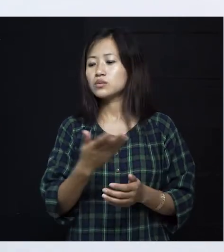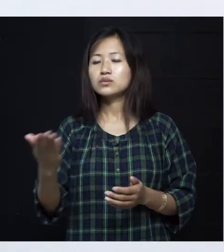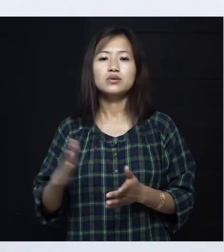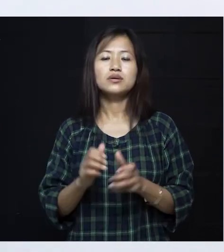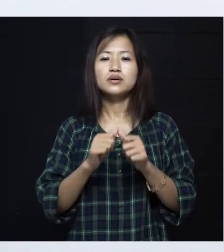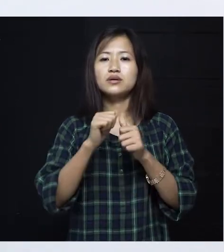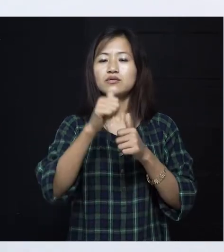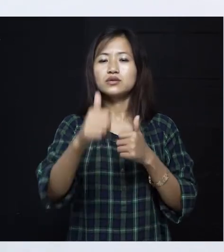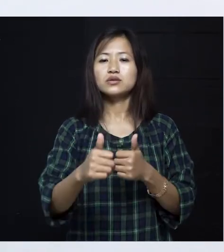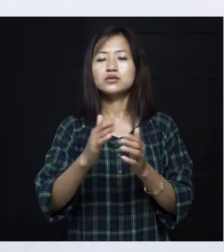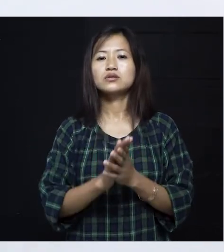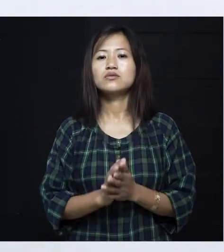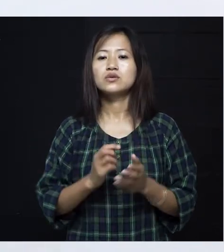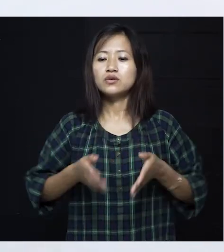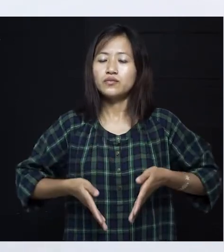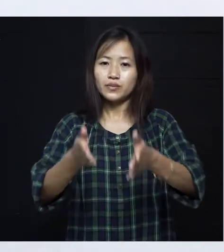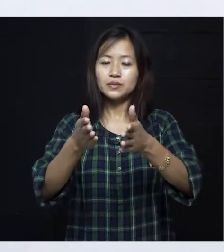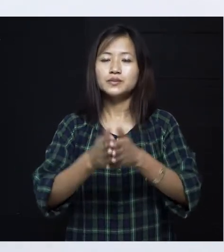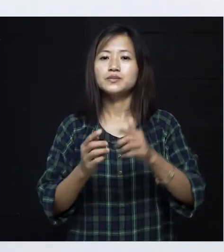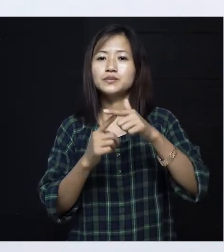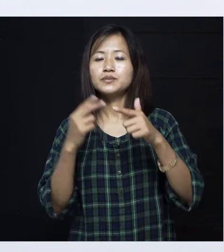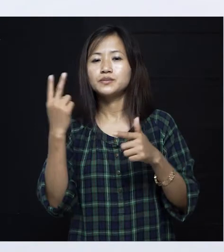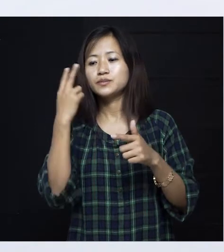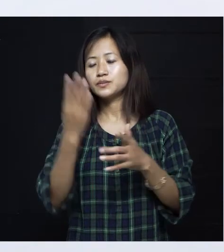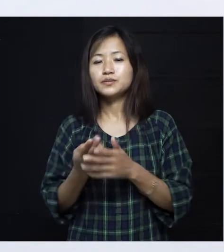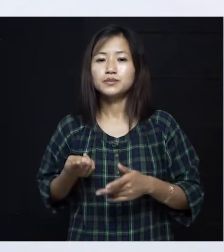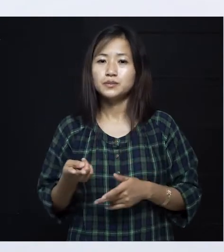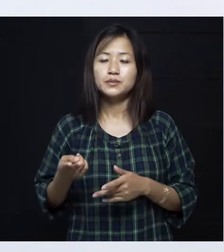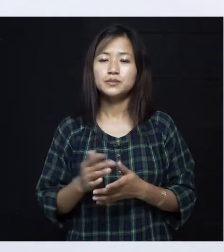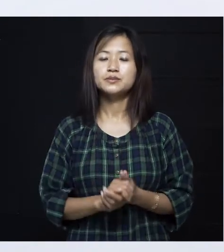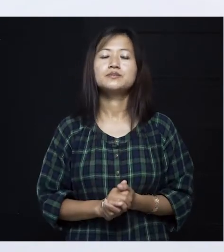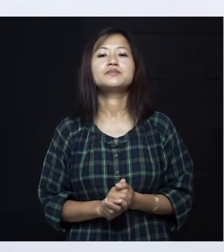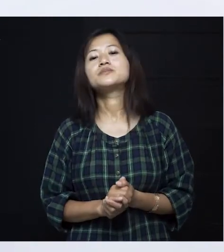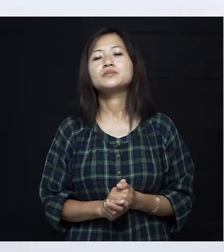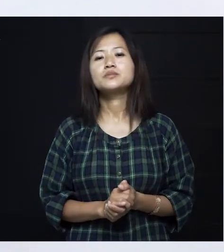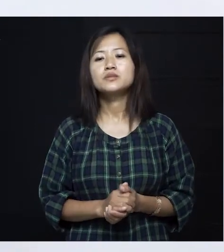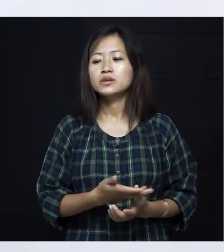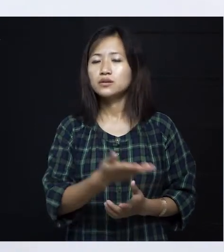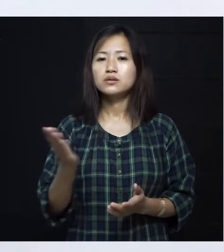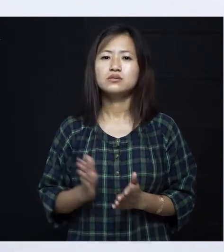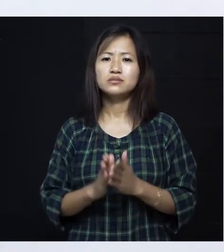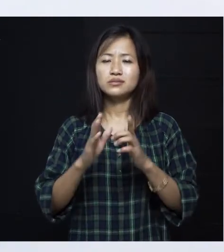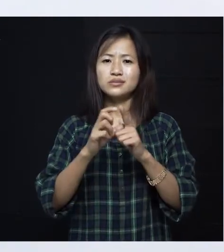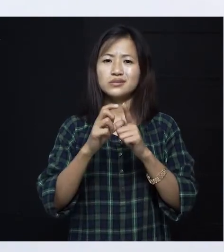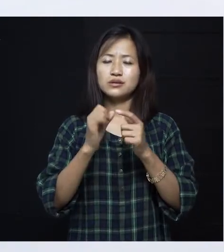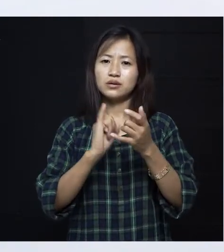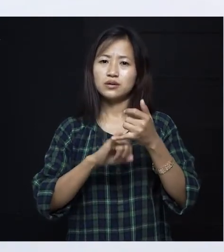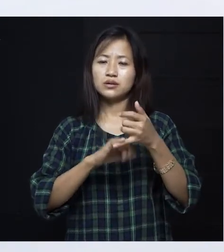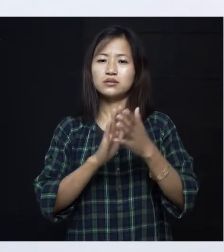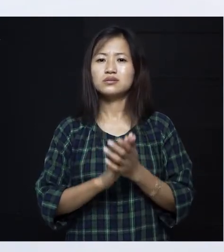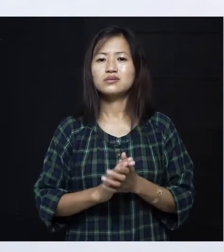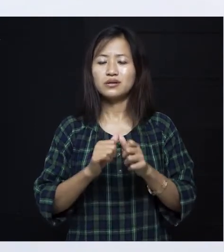of road transport. Okay, but then as I've said, there are also disadvantages, or we can